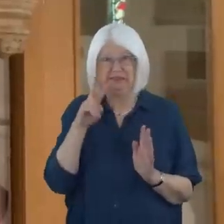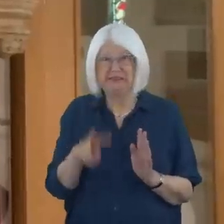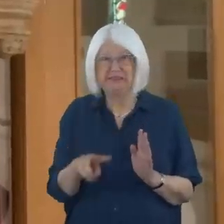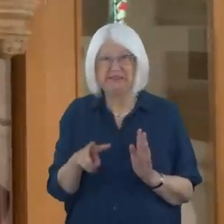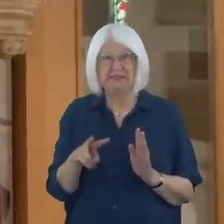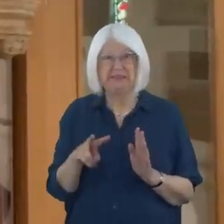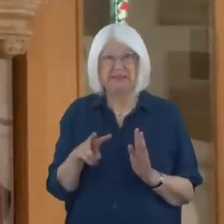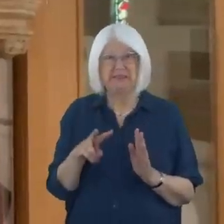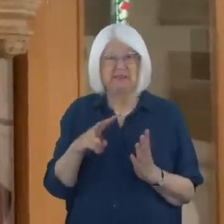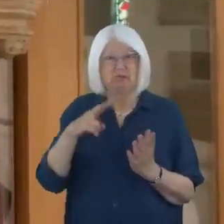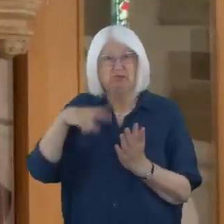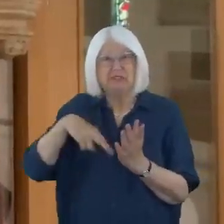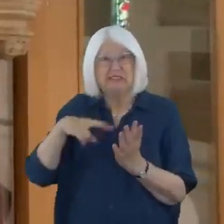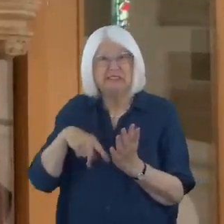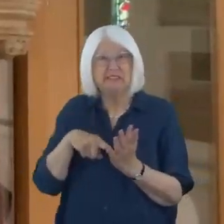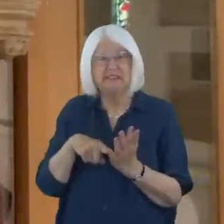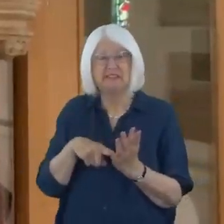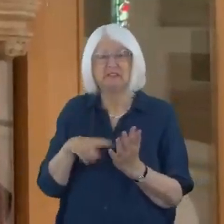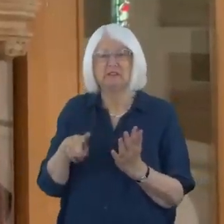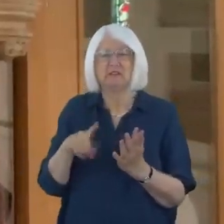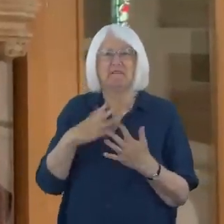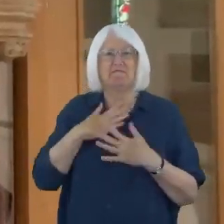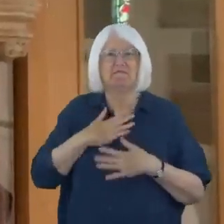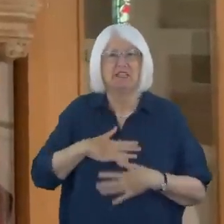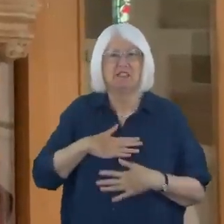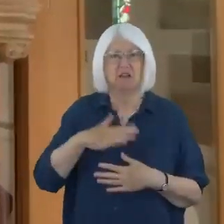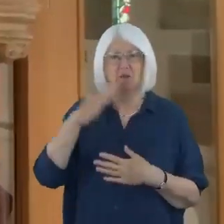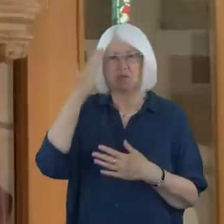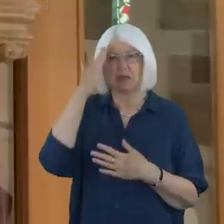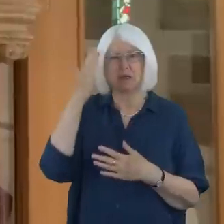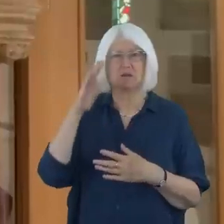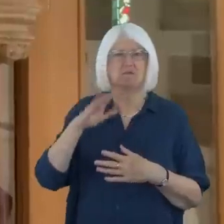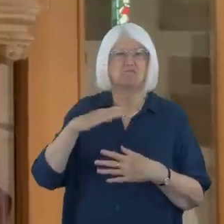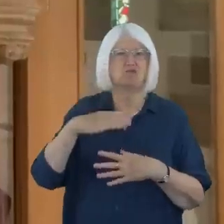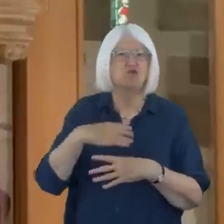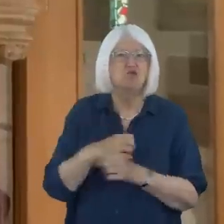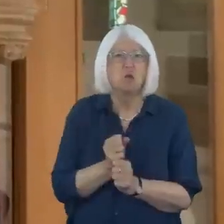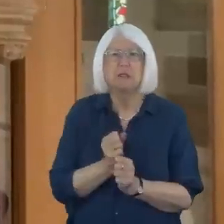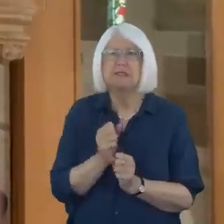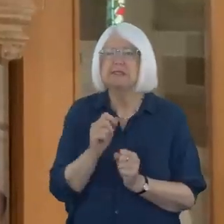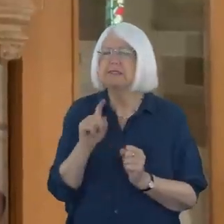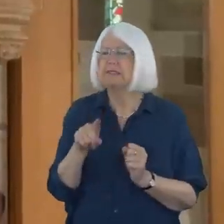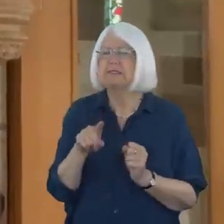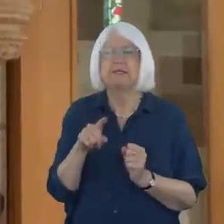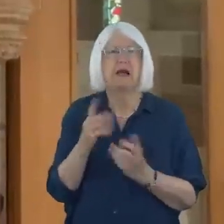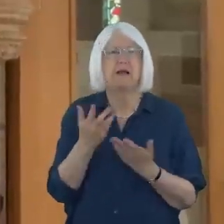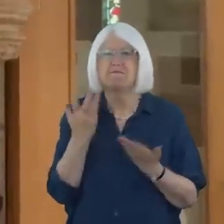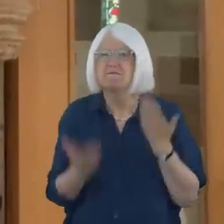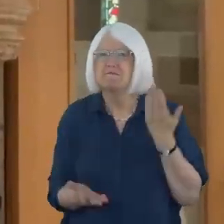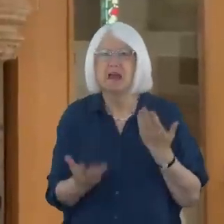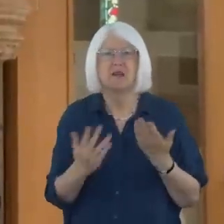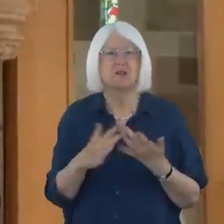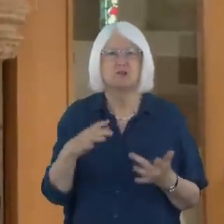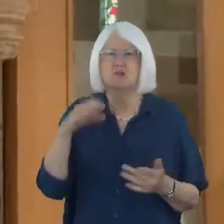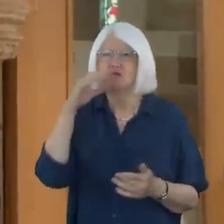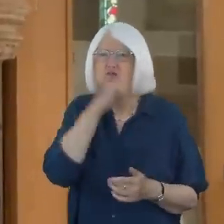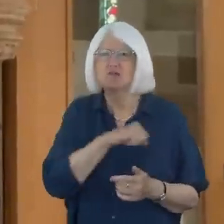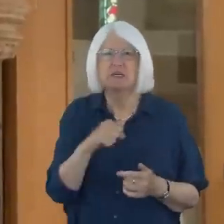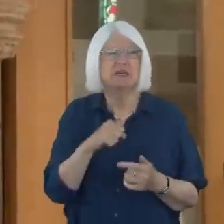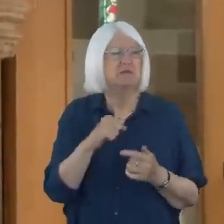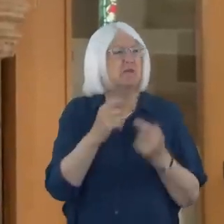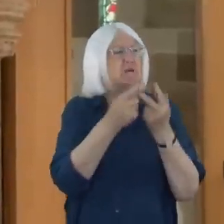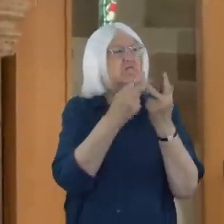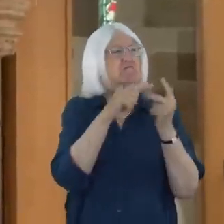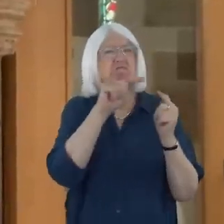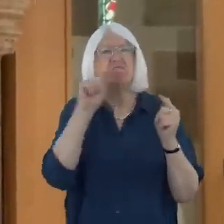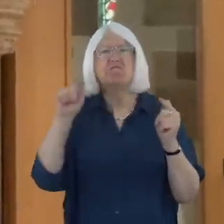about physical and mental cruelty, unfairness, and greed carried out by certain regimes